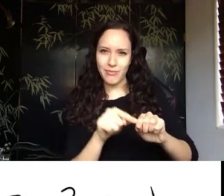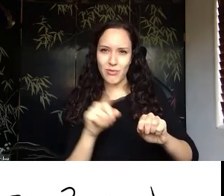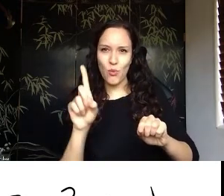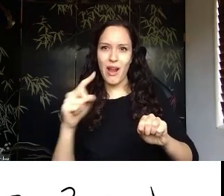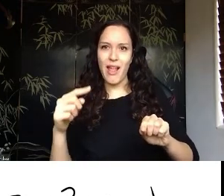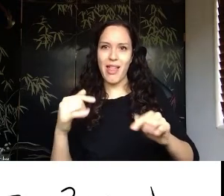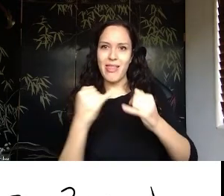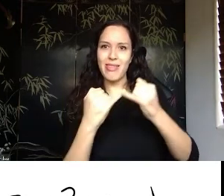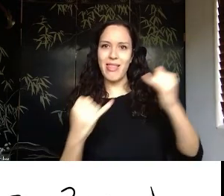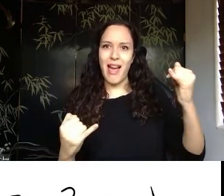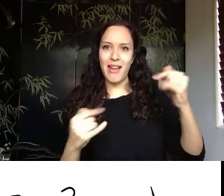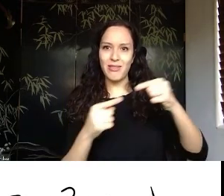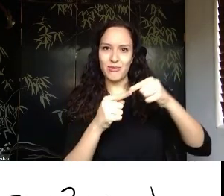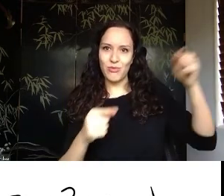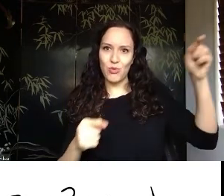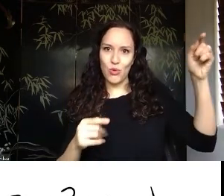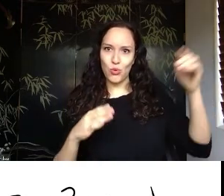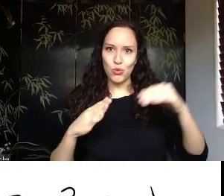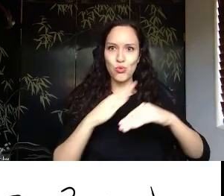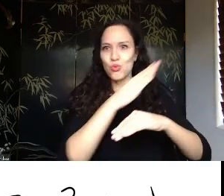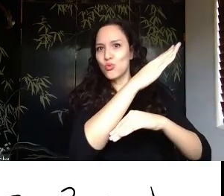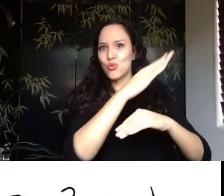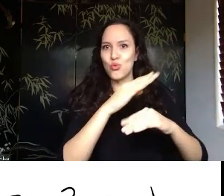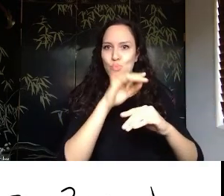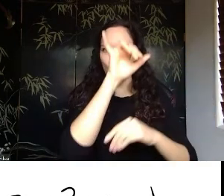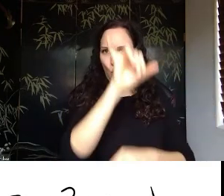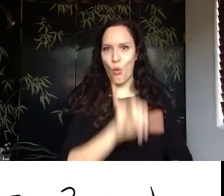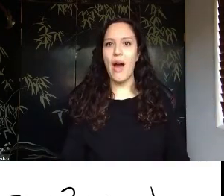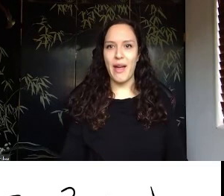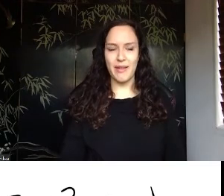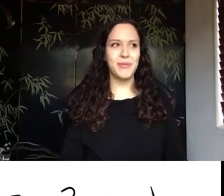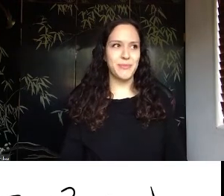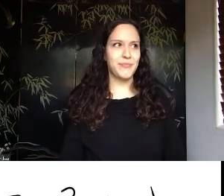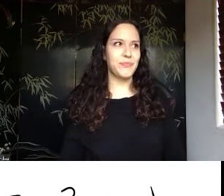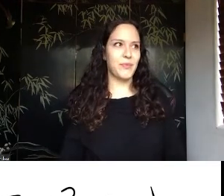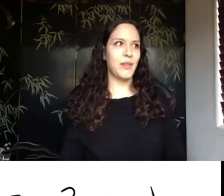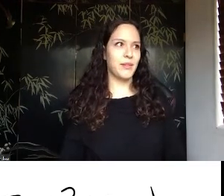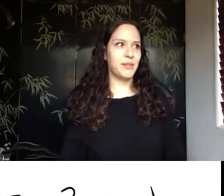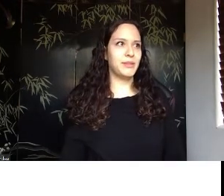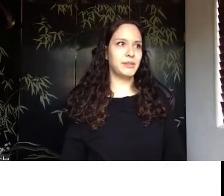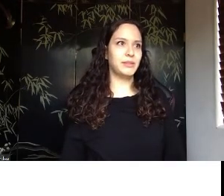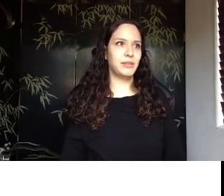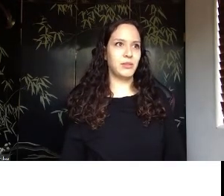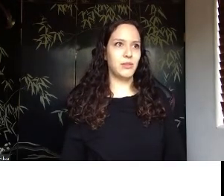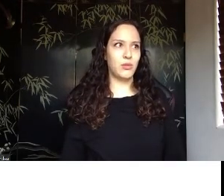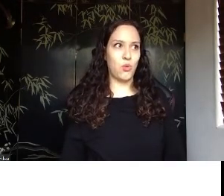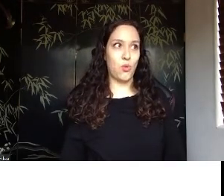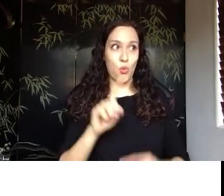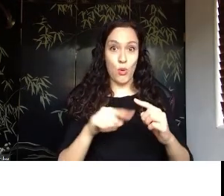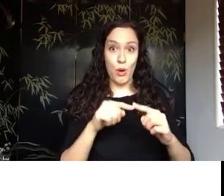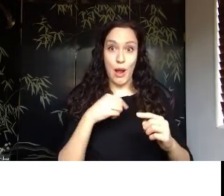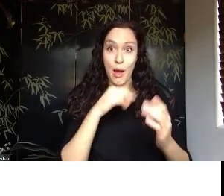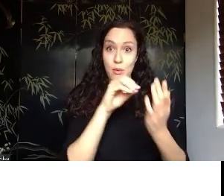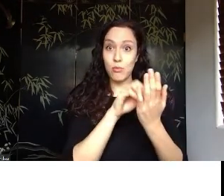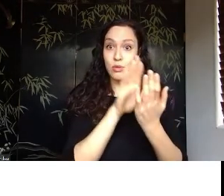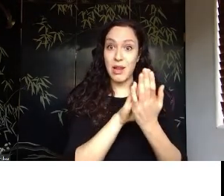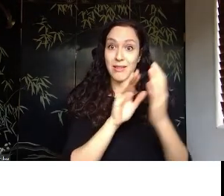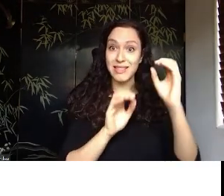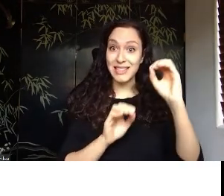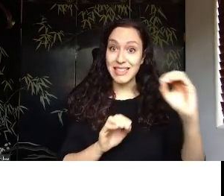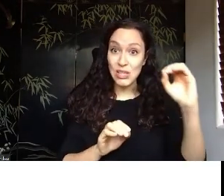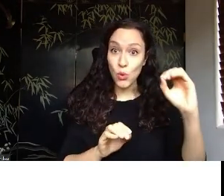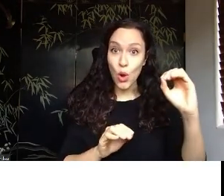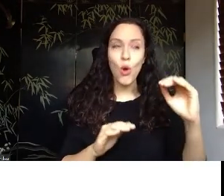got -1, -1, because that's my y-intercept automatically. Whenever I plug in 0,